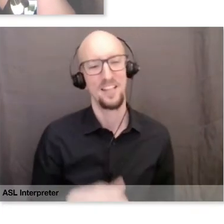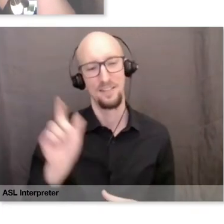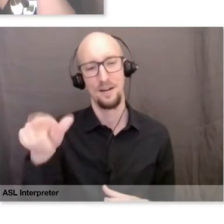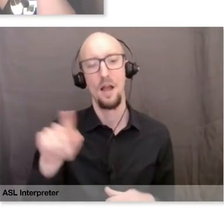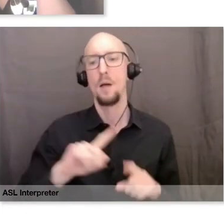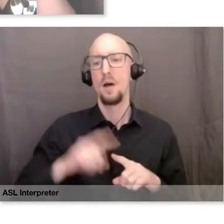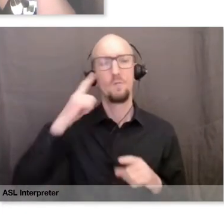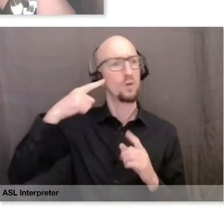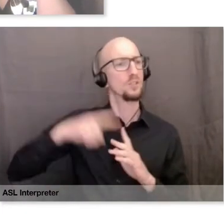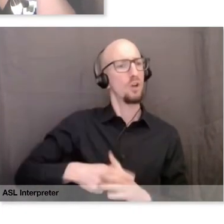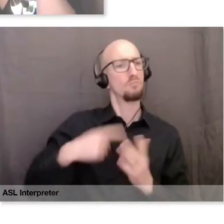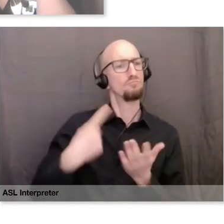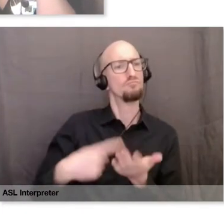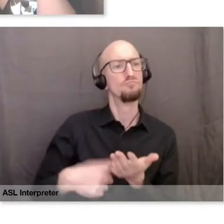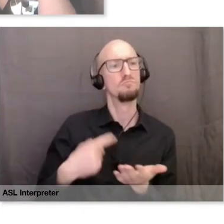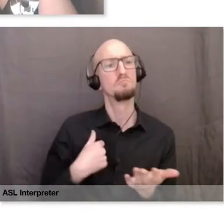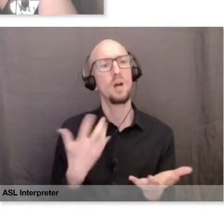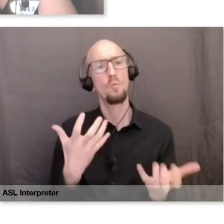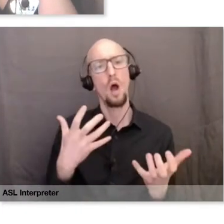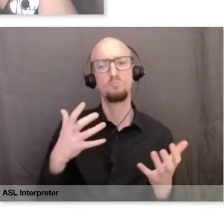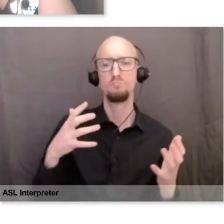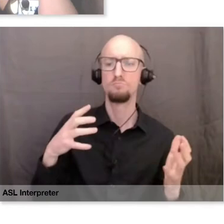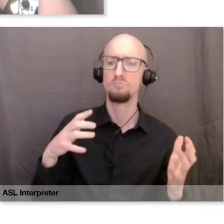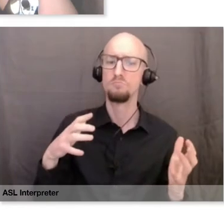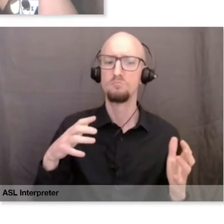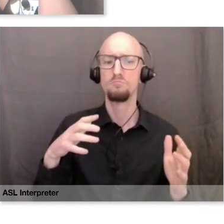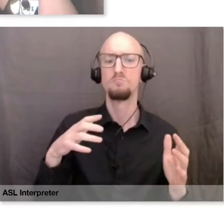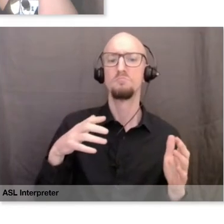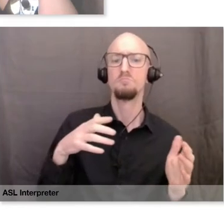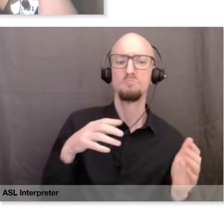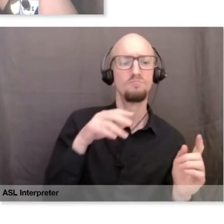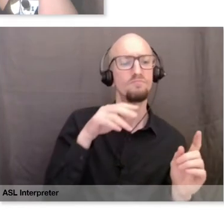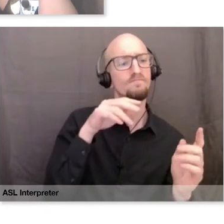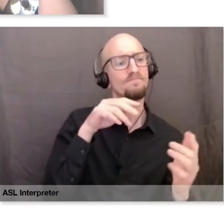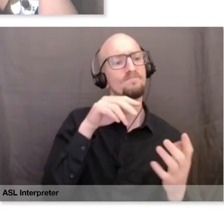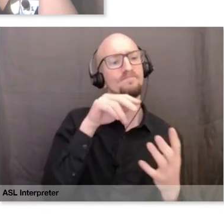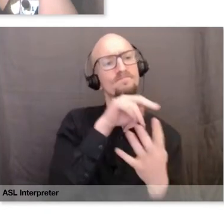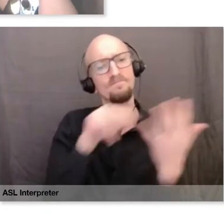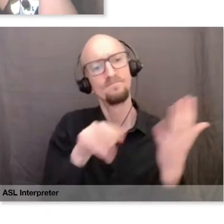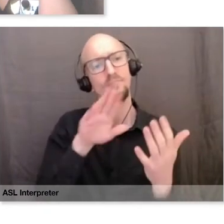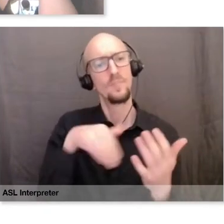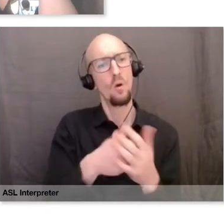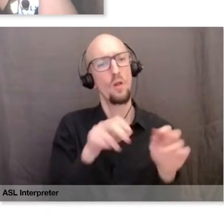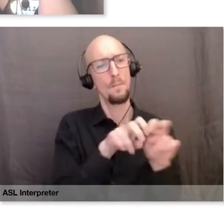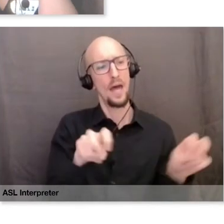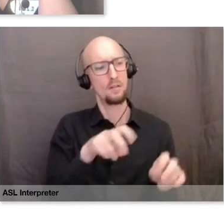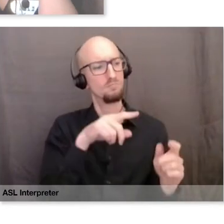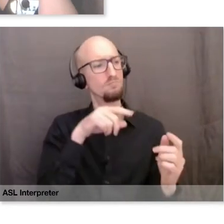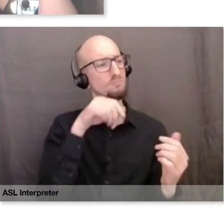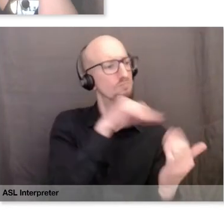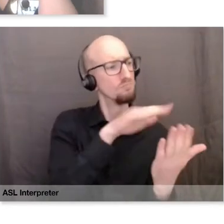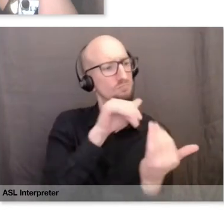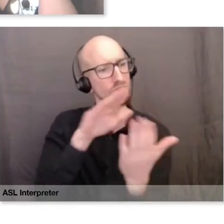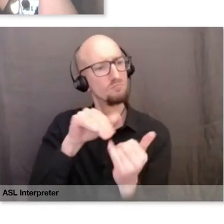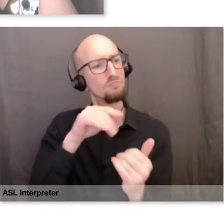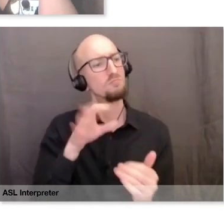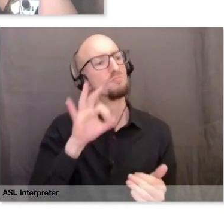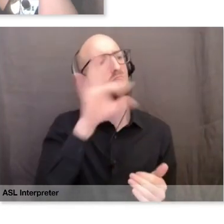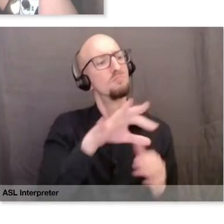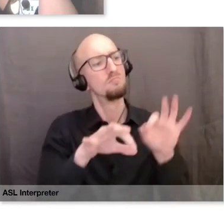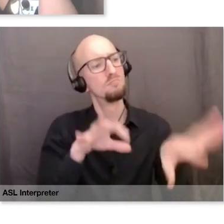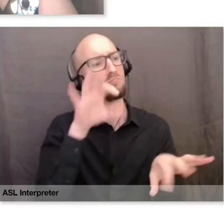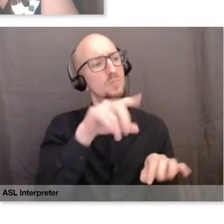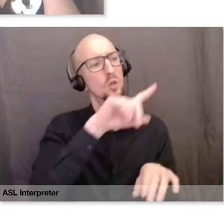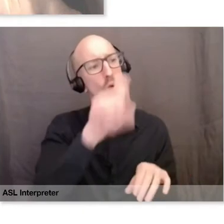start us off, I kind of want to take each of our panelists in turn and kind of pose to them questions that are inspired by the